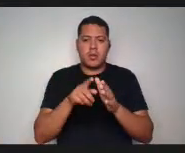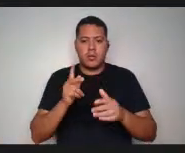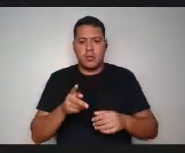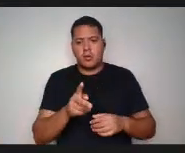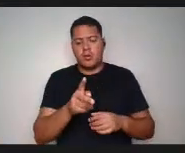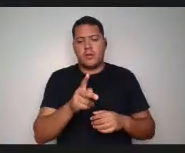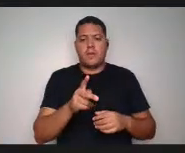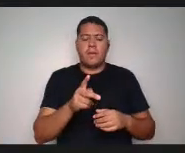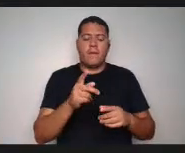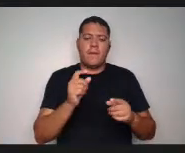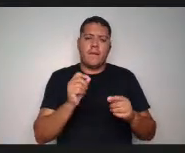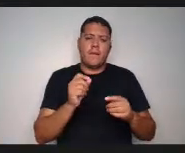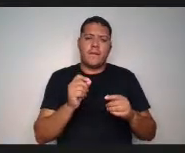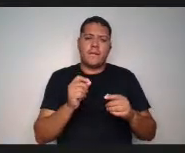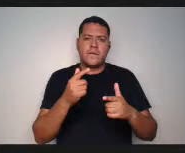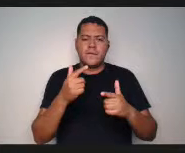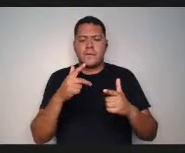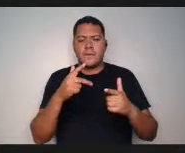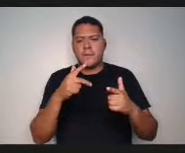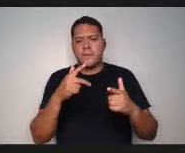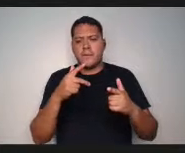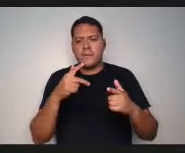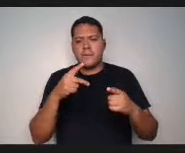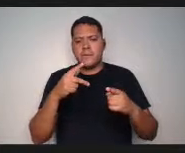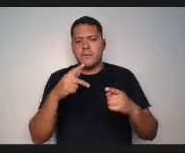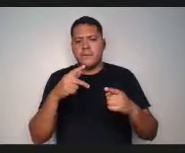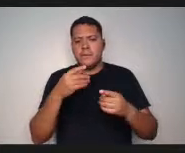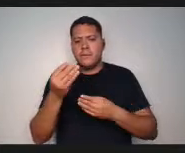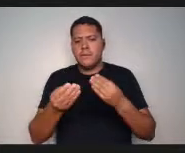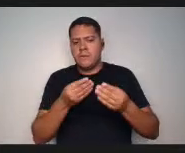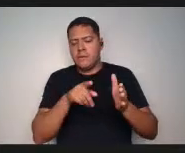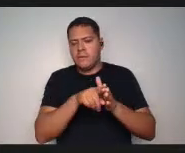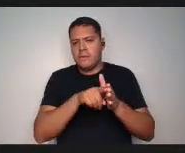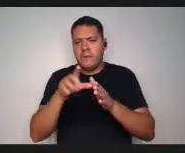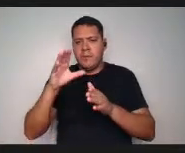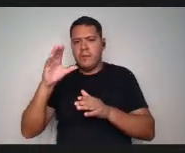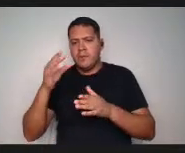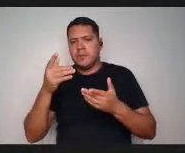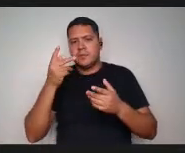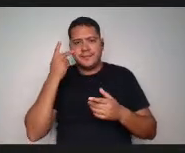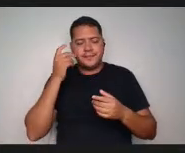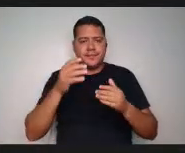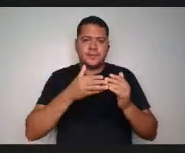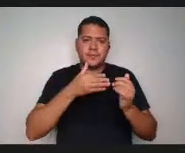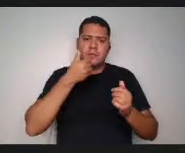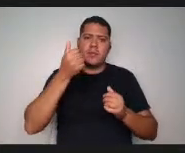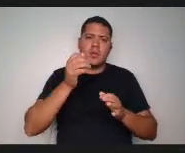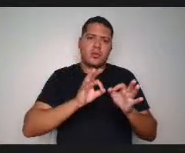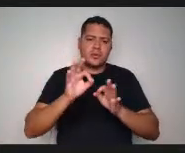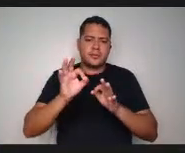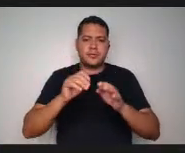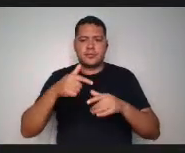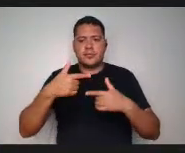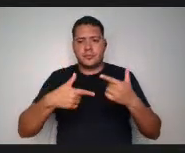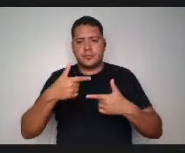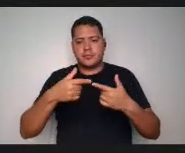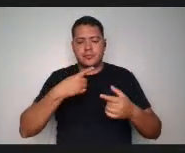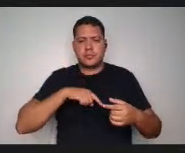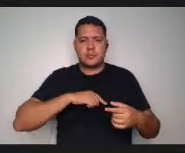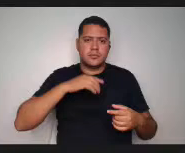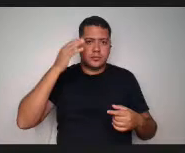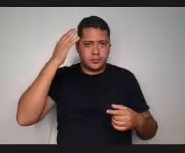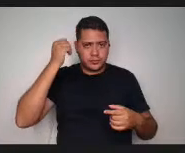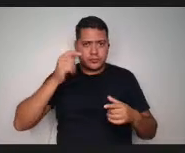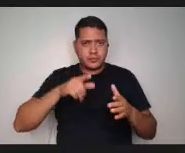work organization interventions. We know that researchers have collaborated with labor and management to conduct